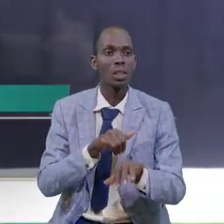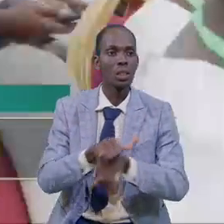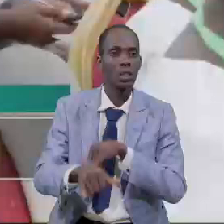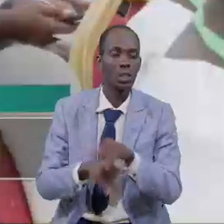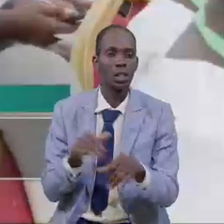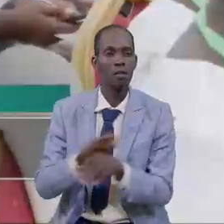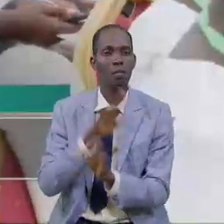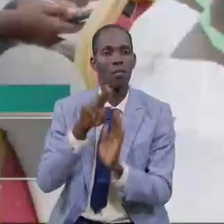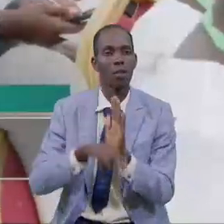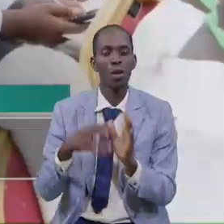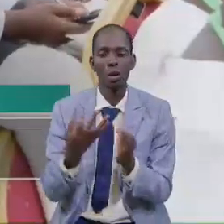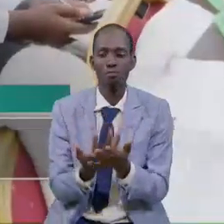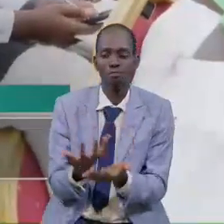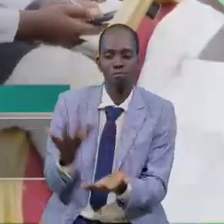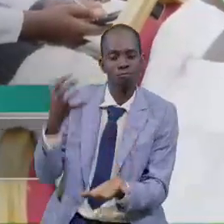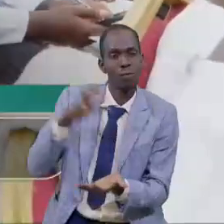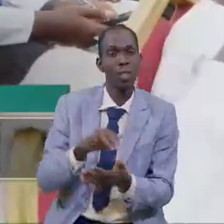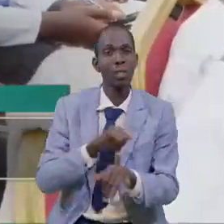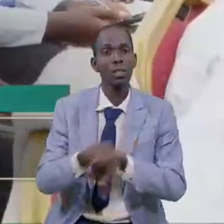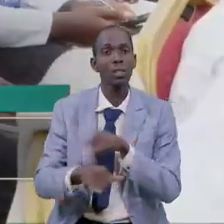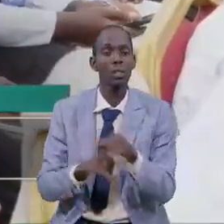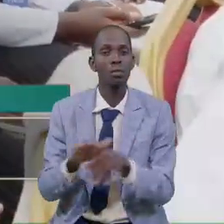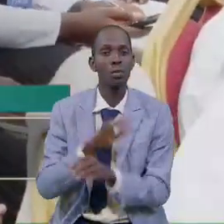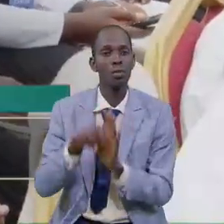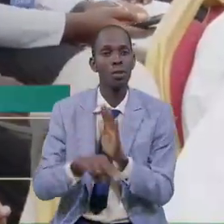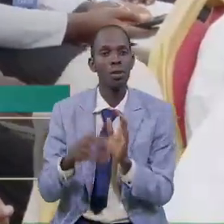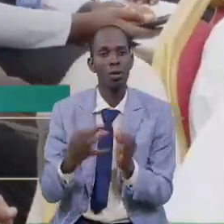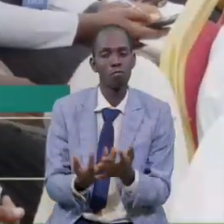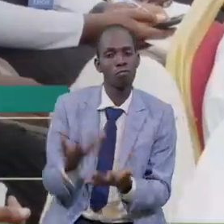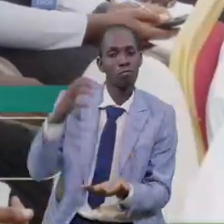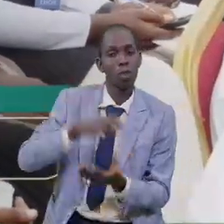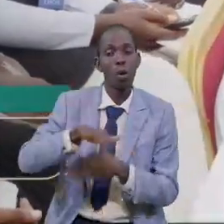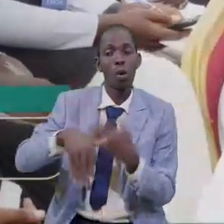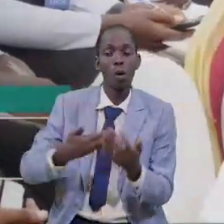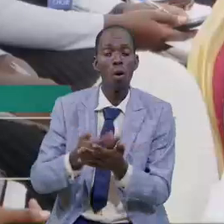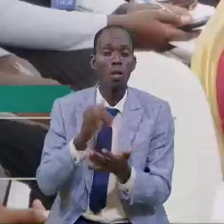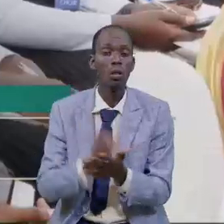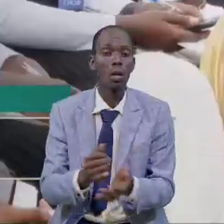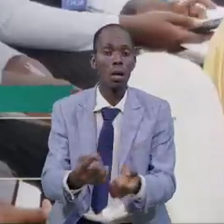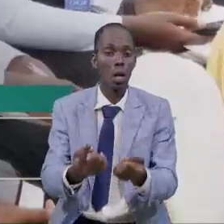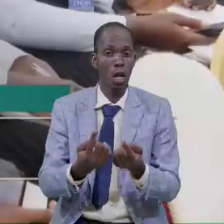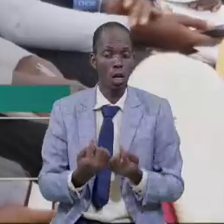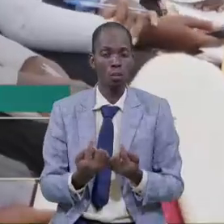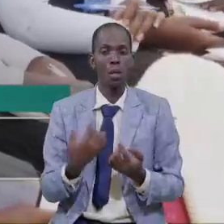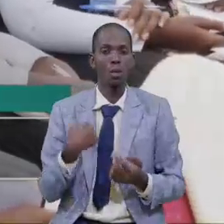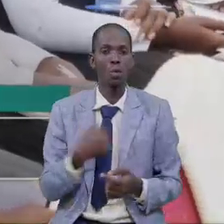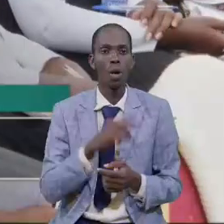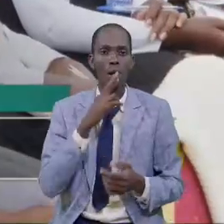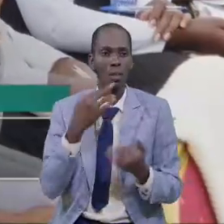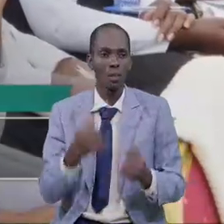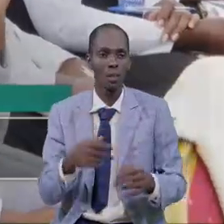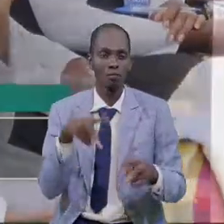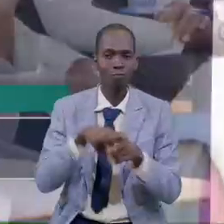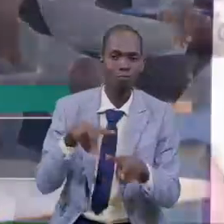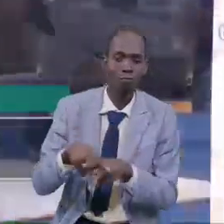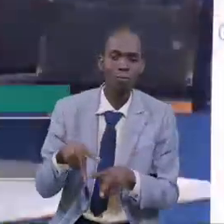riches. Deceitfulness of riches. All that has now come, and we're scheming the ways to be rich